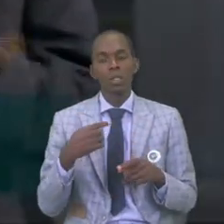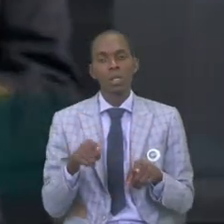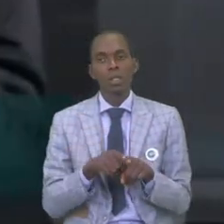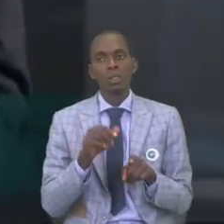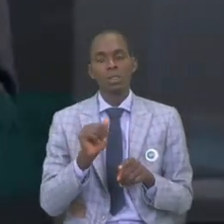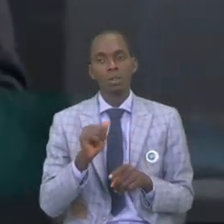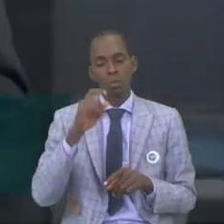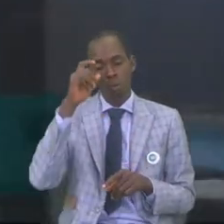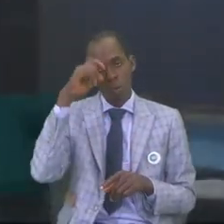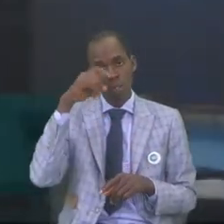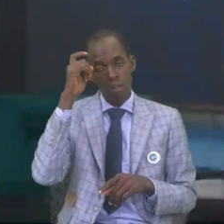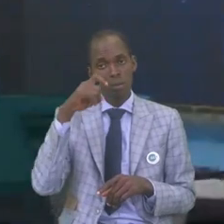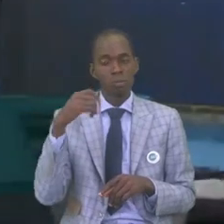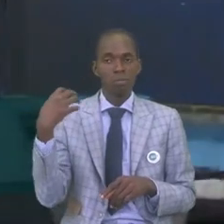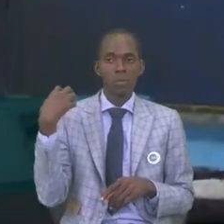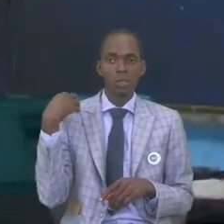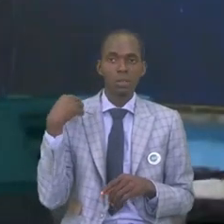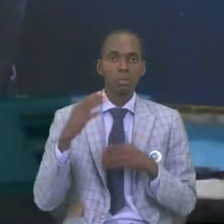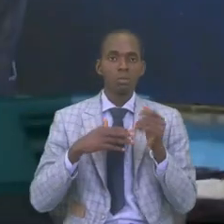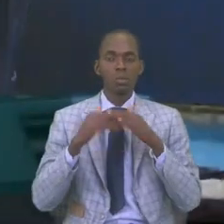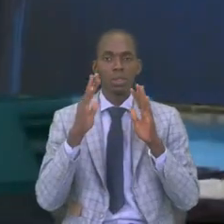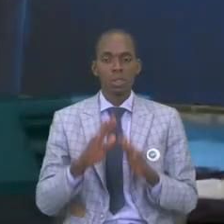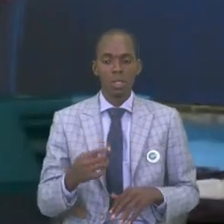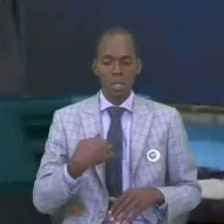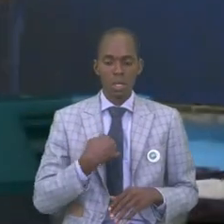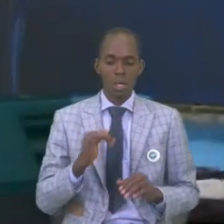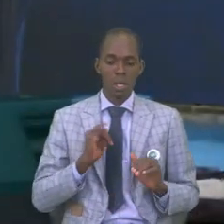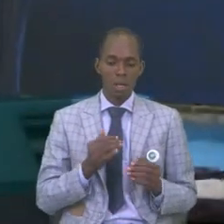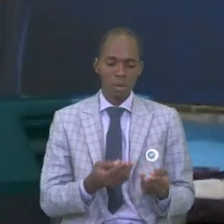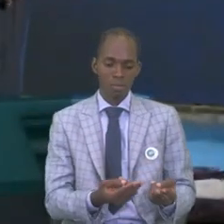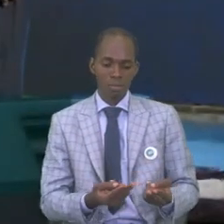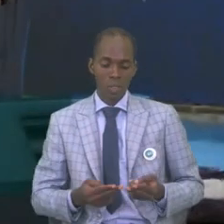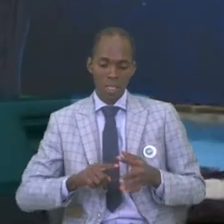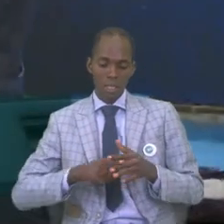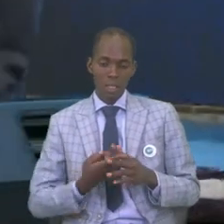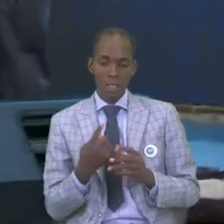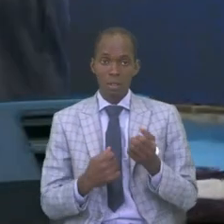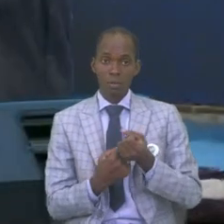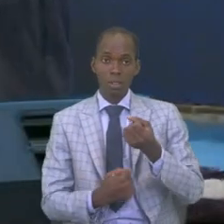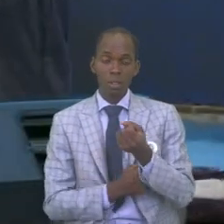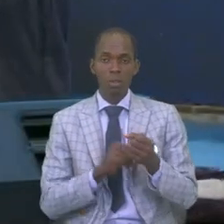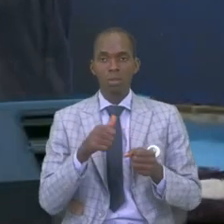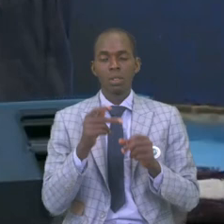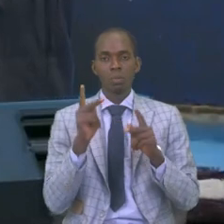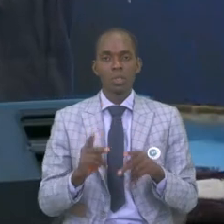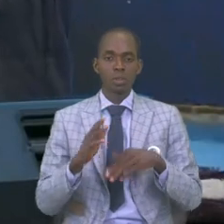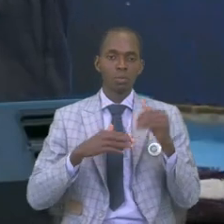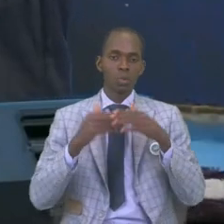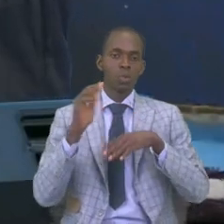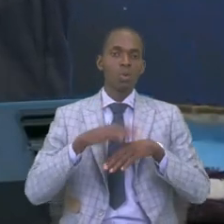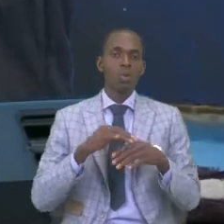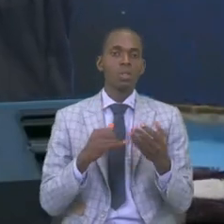I have laid the foundation, and another buildeth thereon. It says, but let